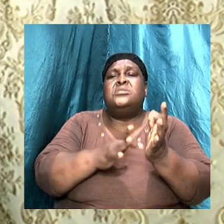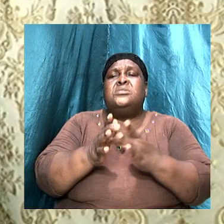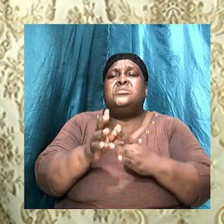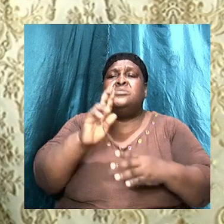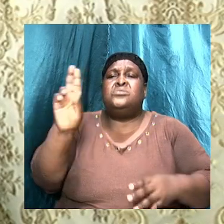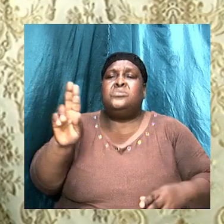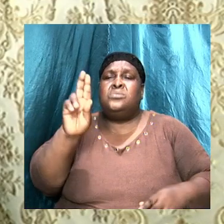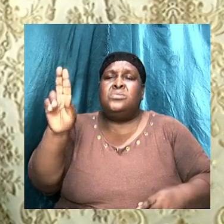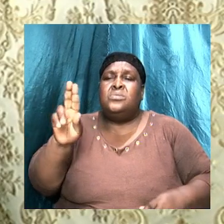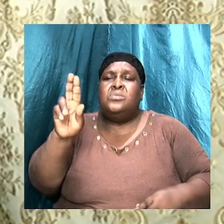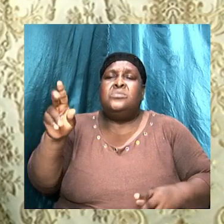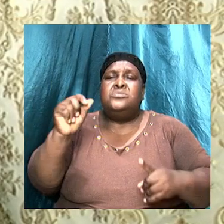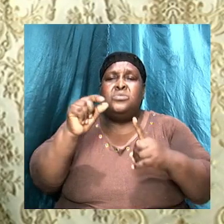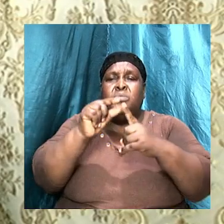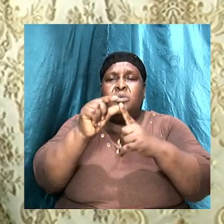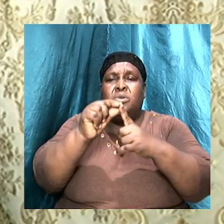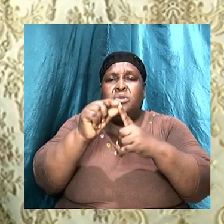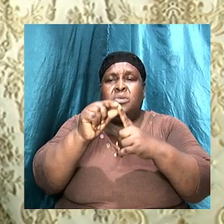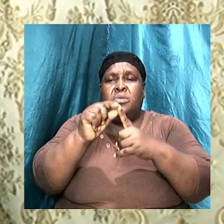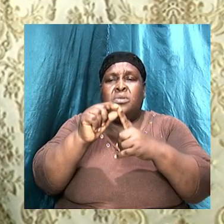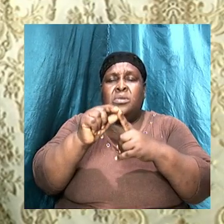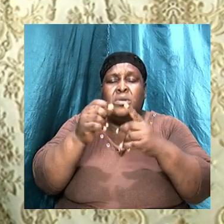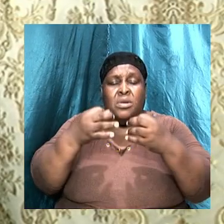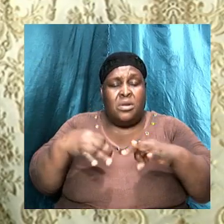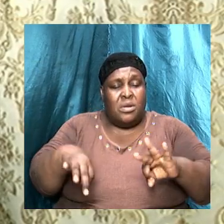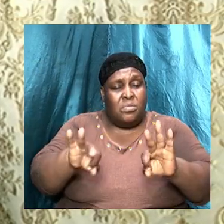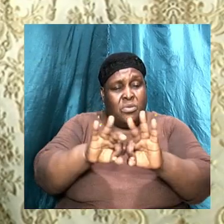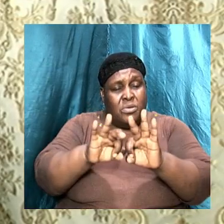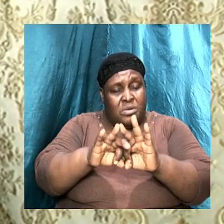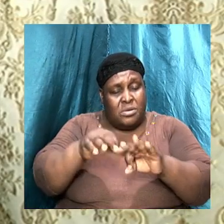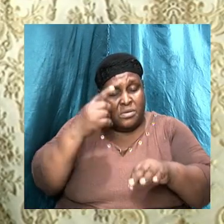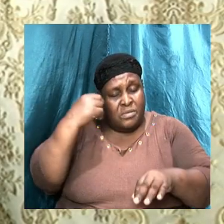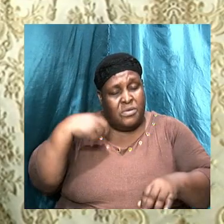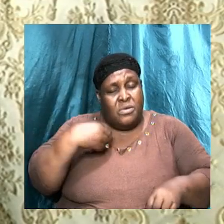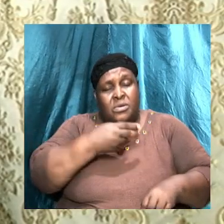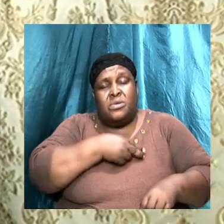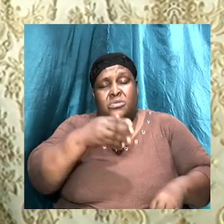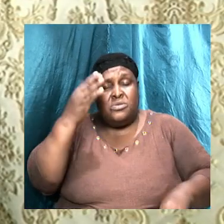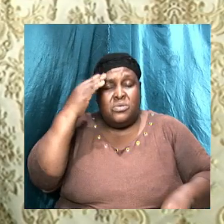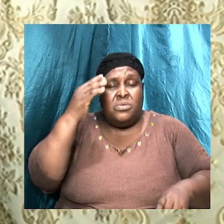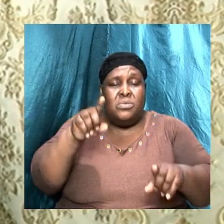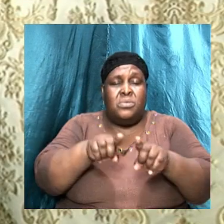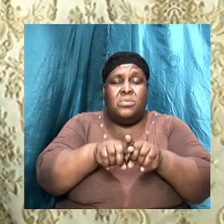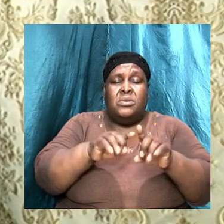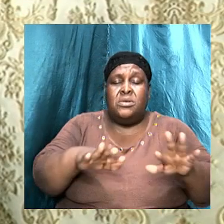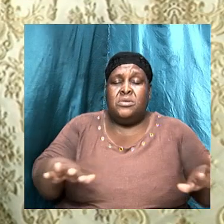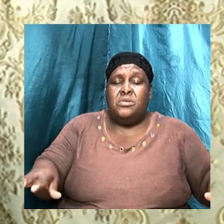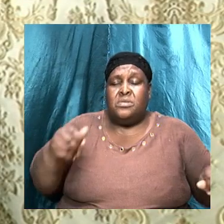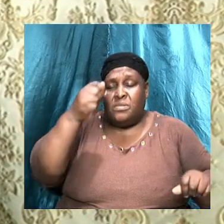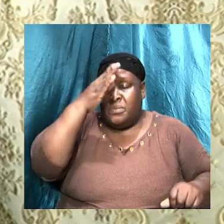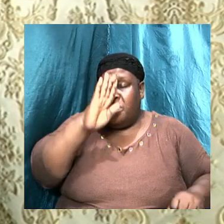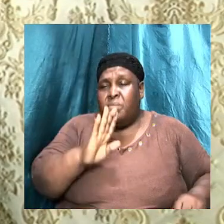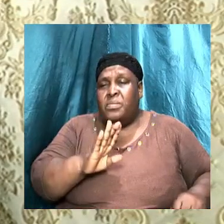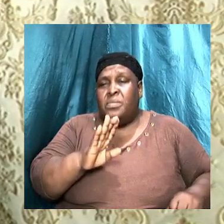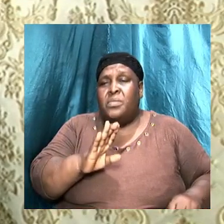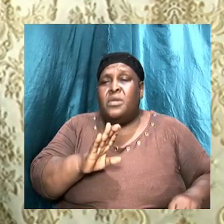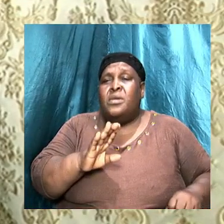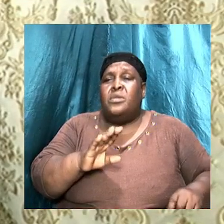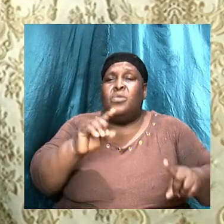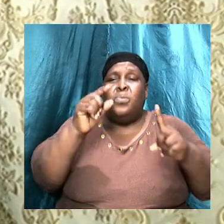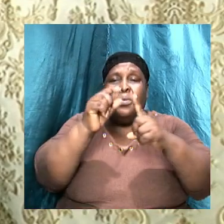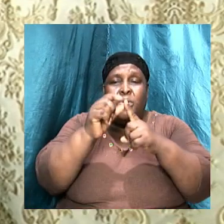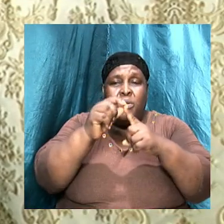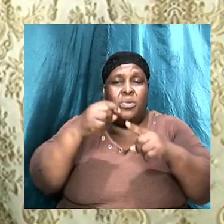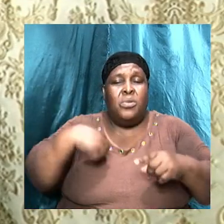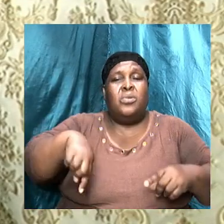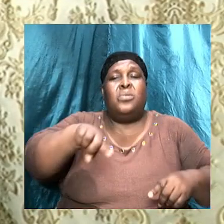word. And it's important for us then to know, as children of God, that the word that we have